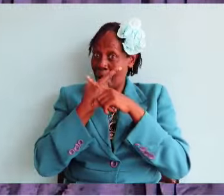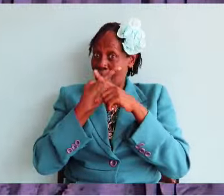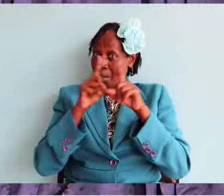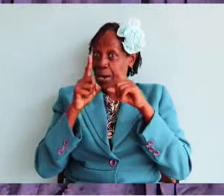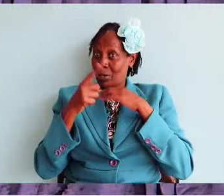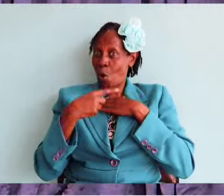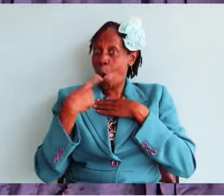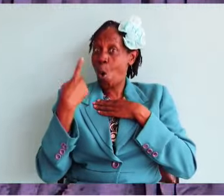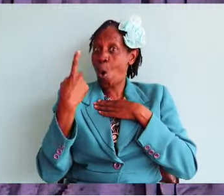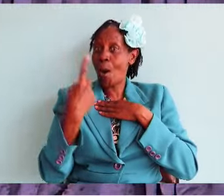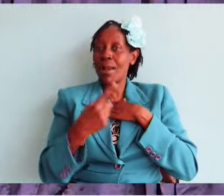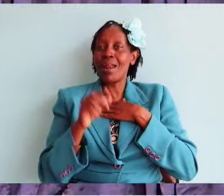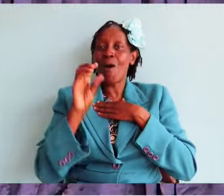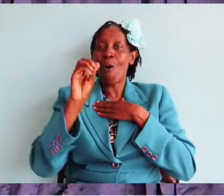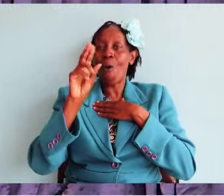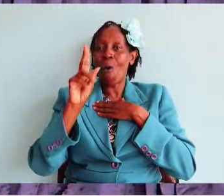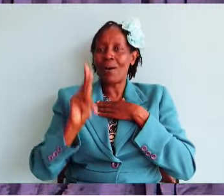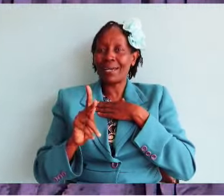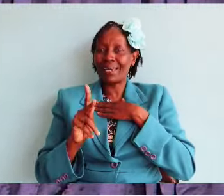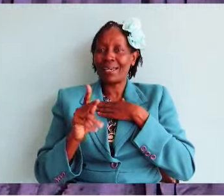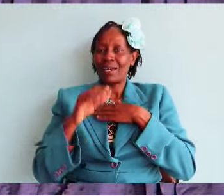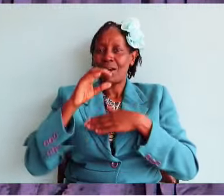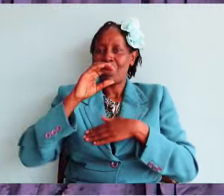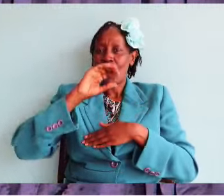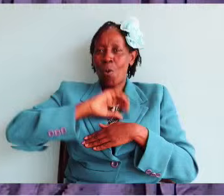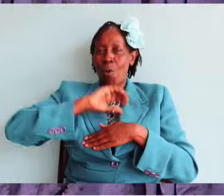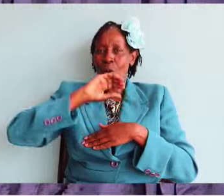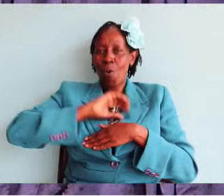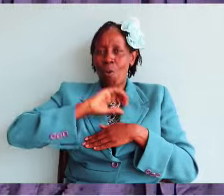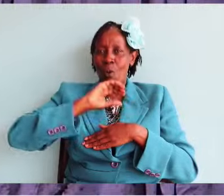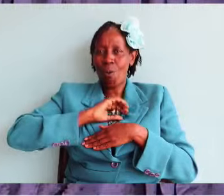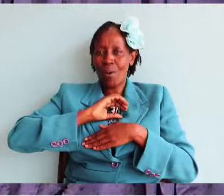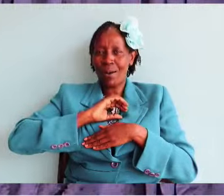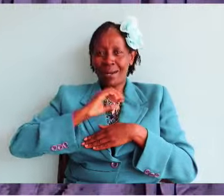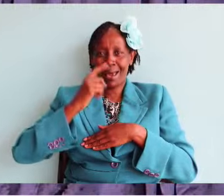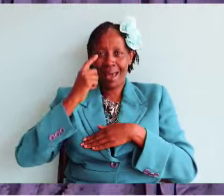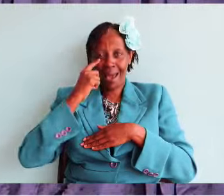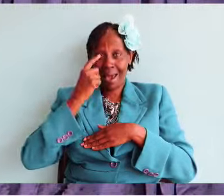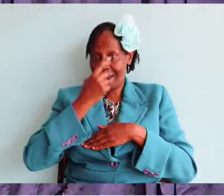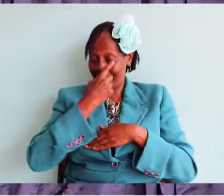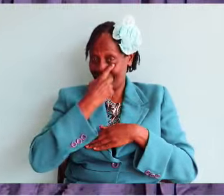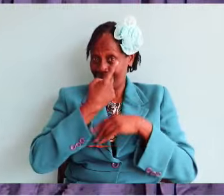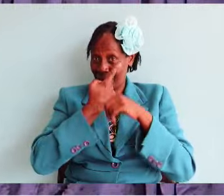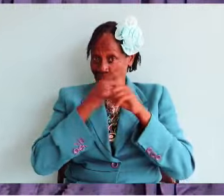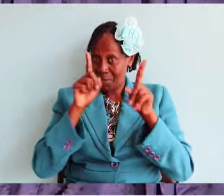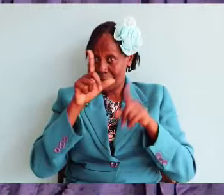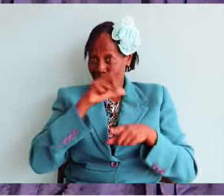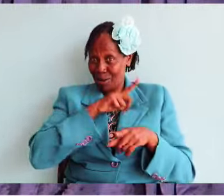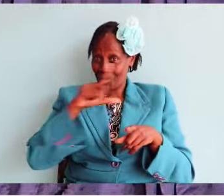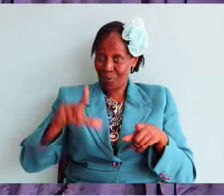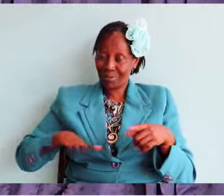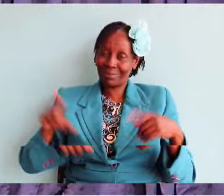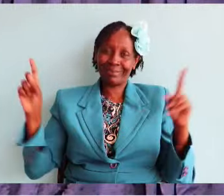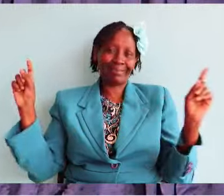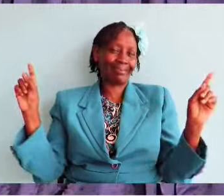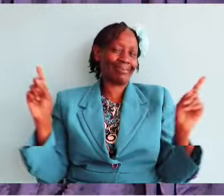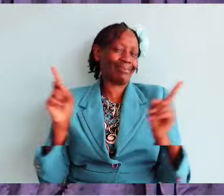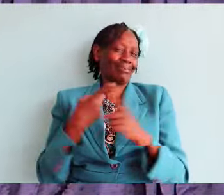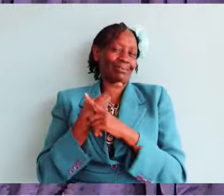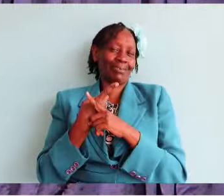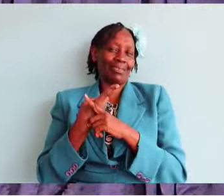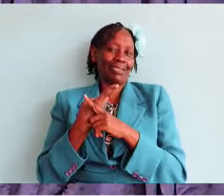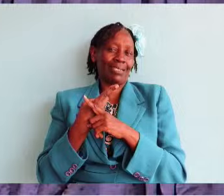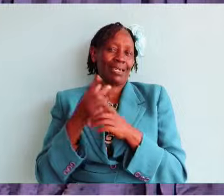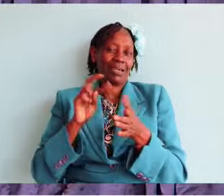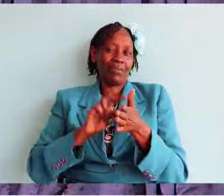own eyes, but it is not okay in the eyes of the Lord. And therefore, the Lord need to change the